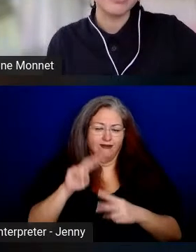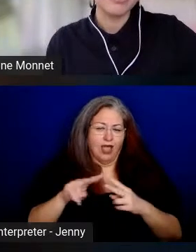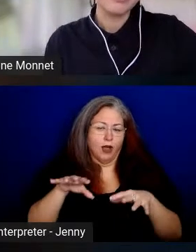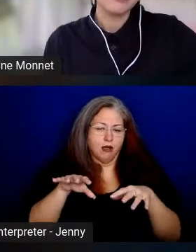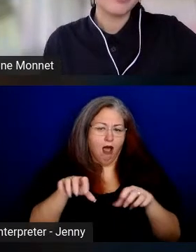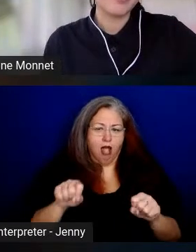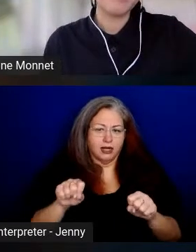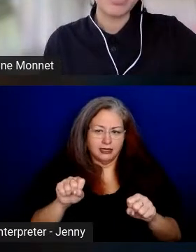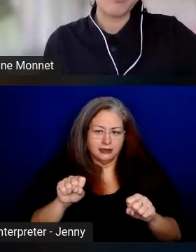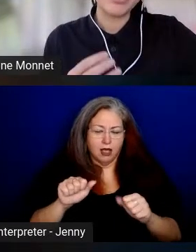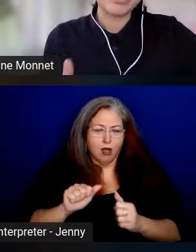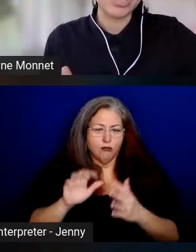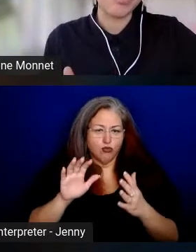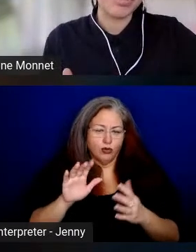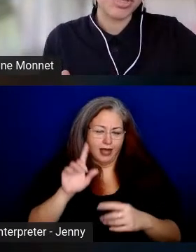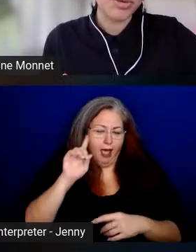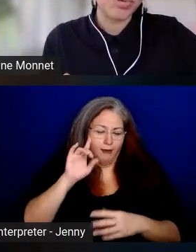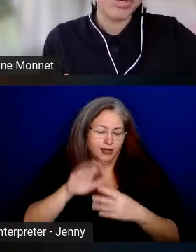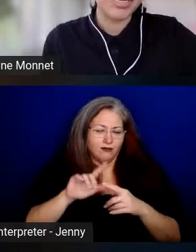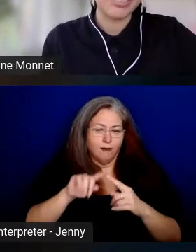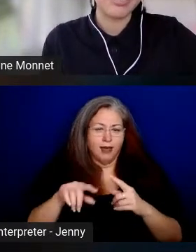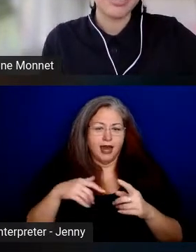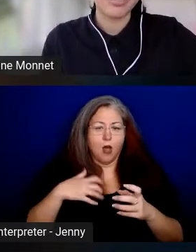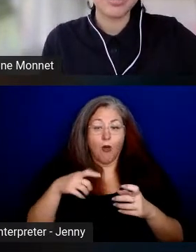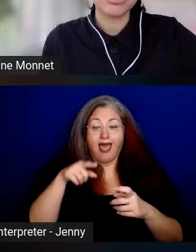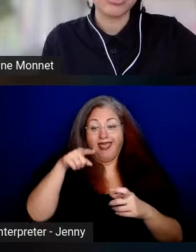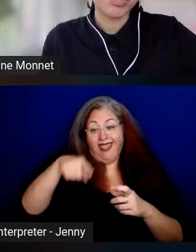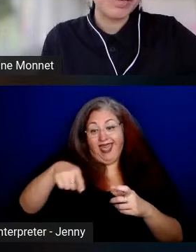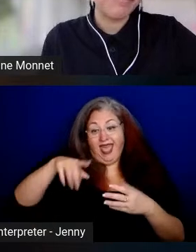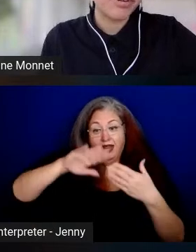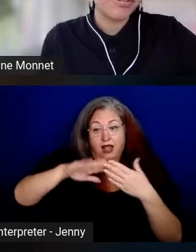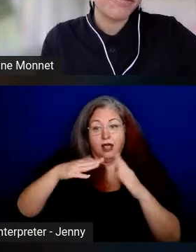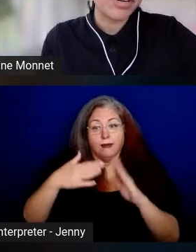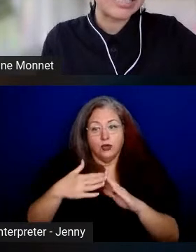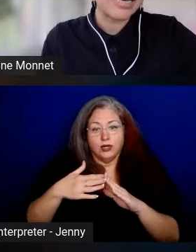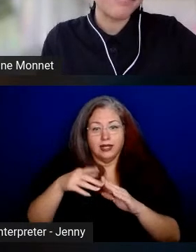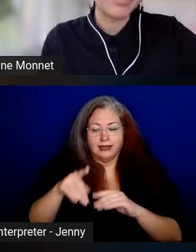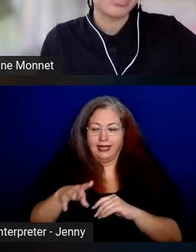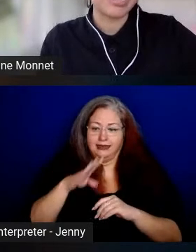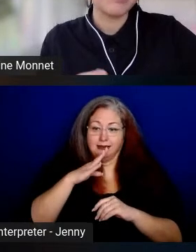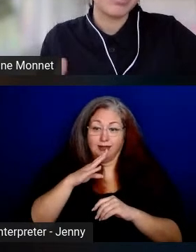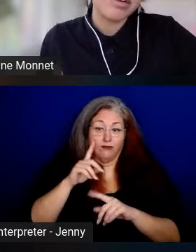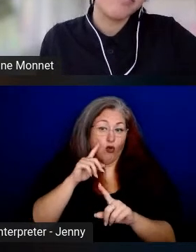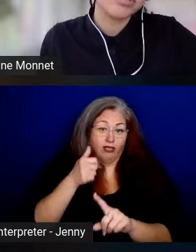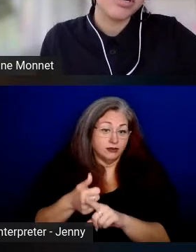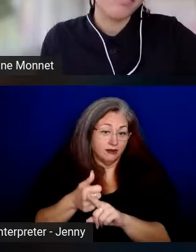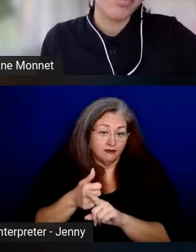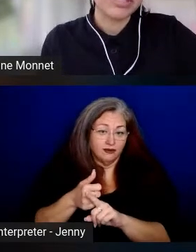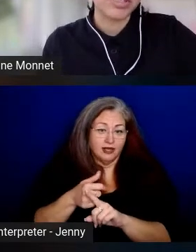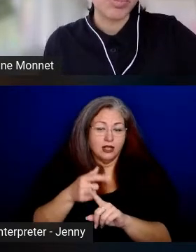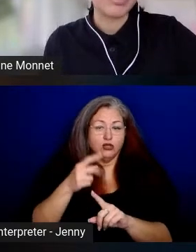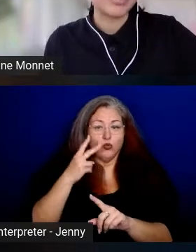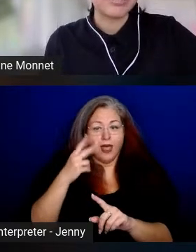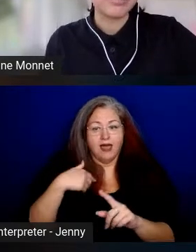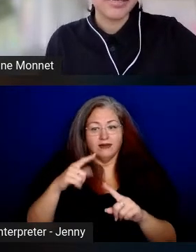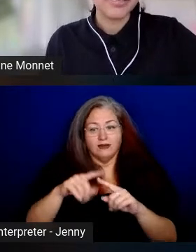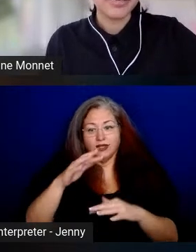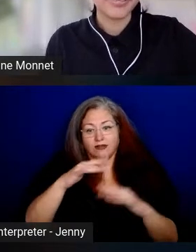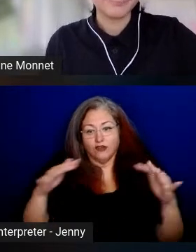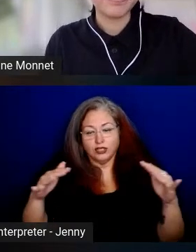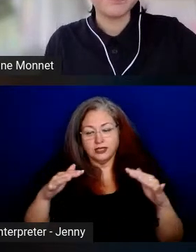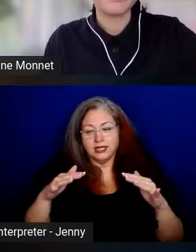good or bad. But I wanted the community to speak for itself and to have that diversity of voices within